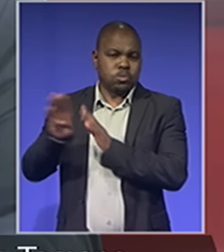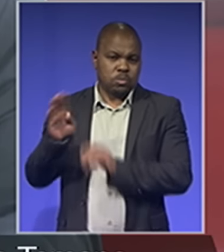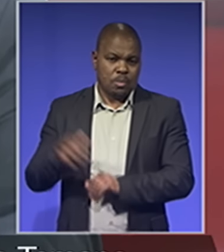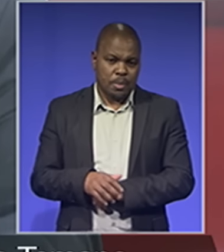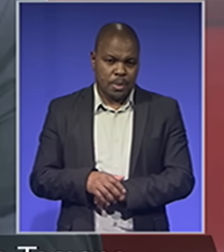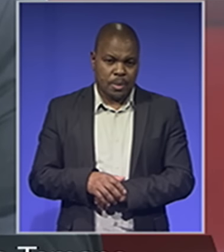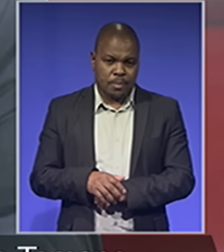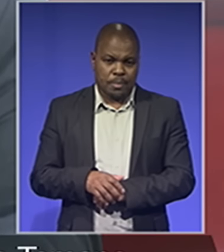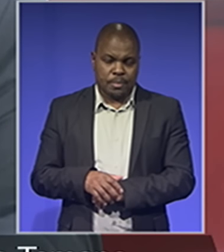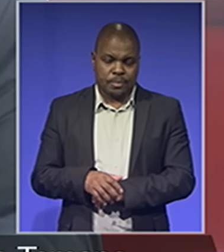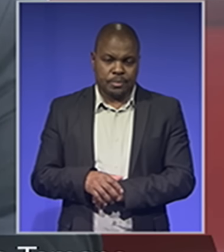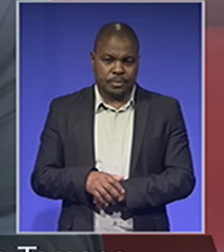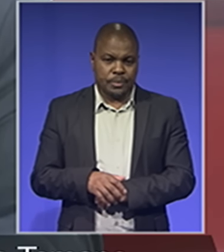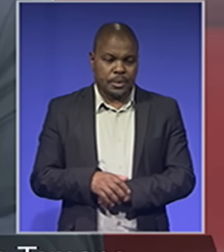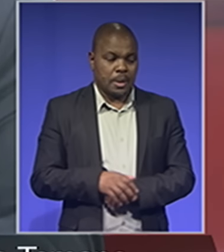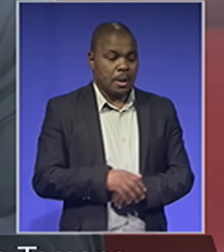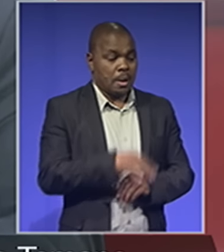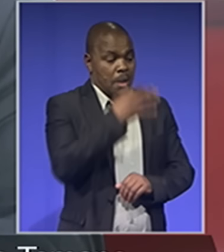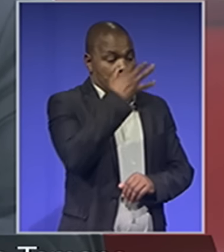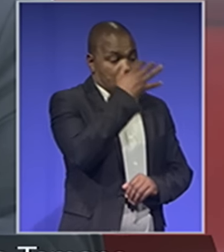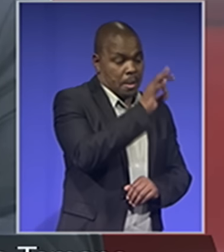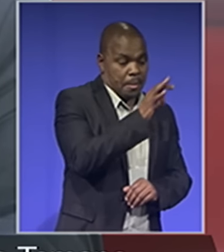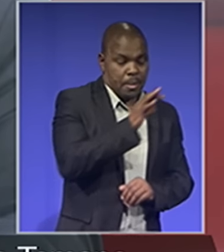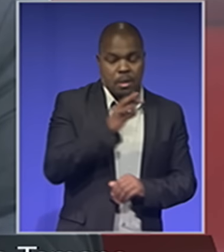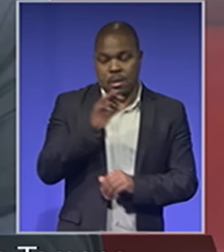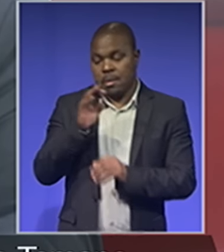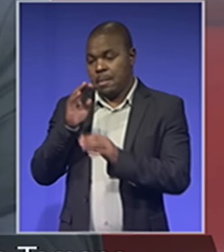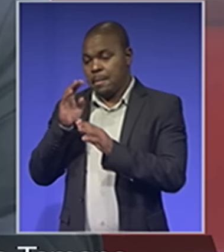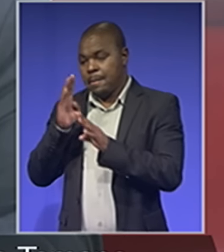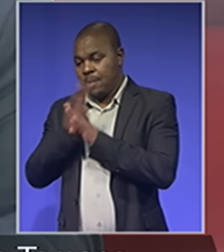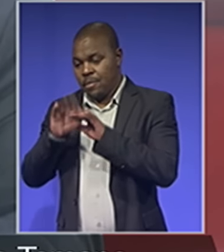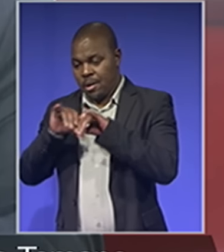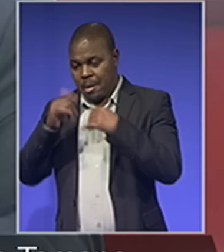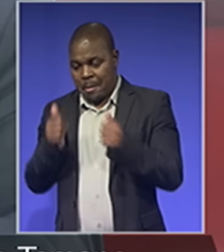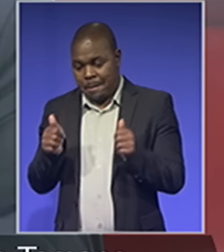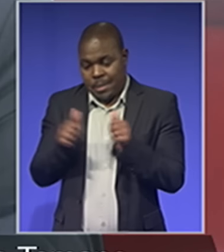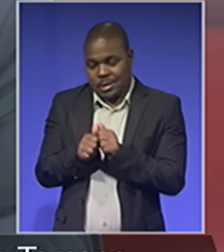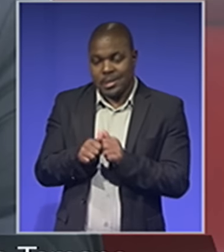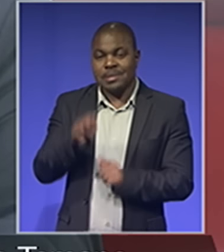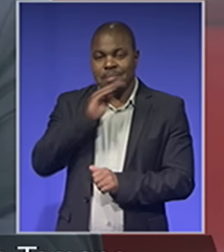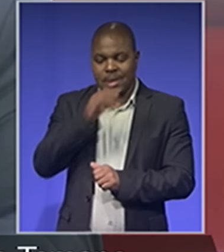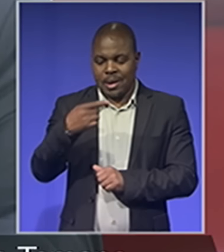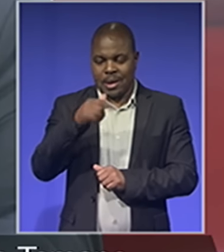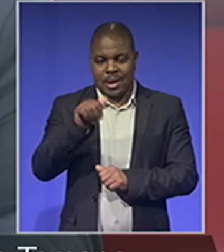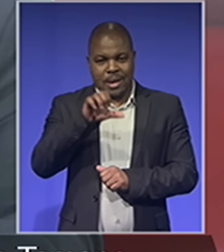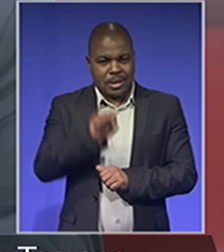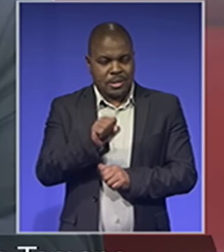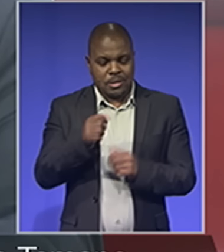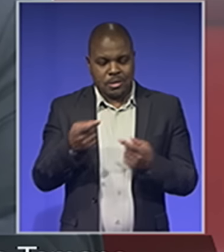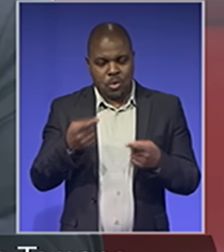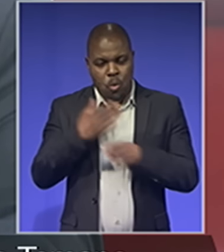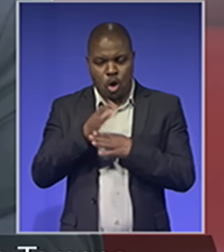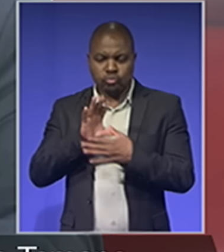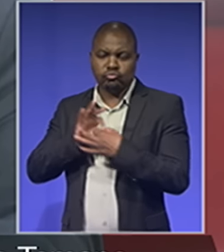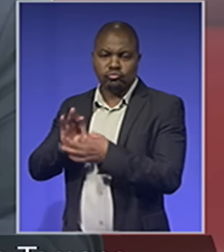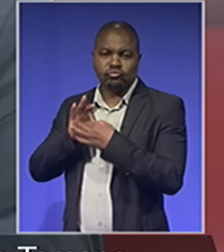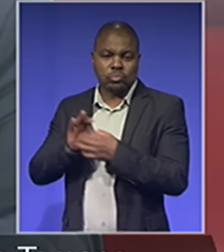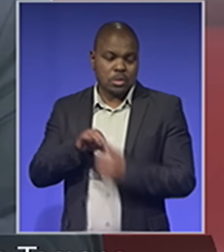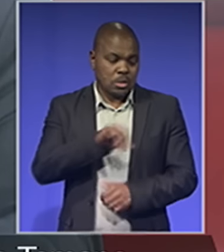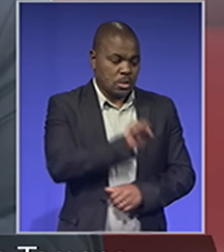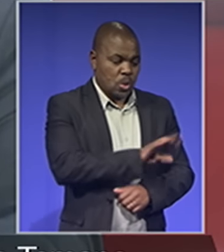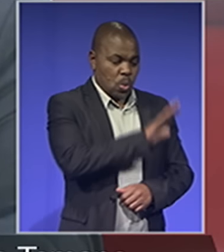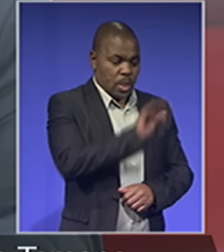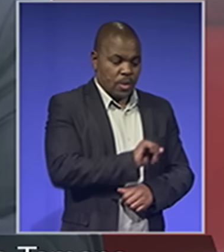effective public-private partnership is the gas cooperation signed by South Africa and